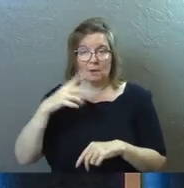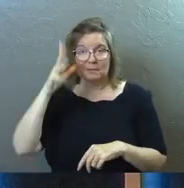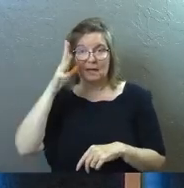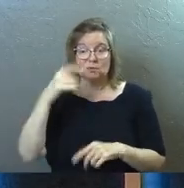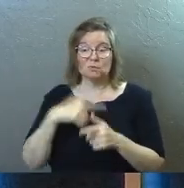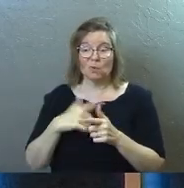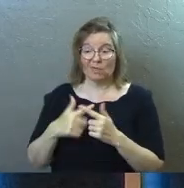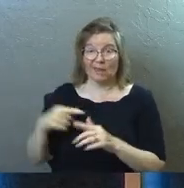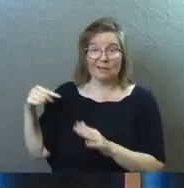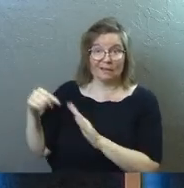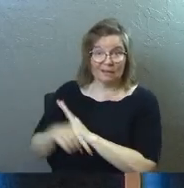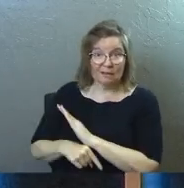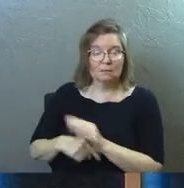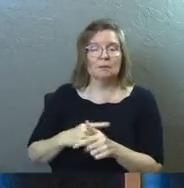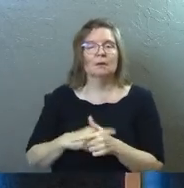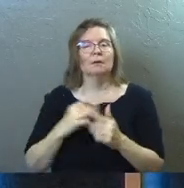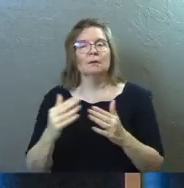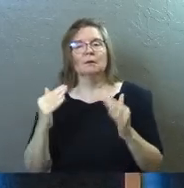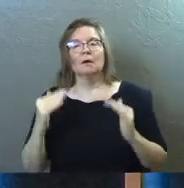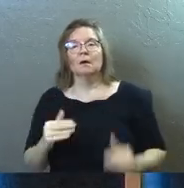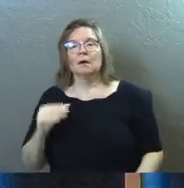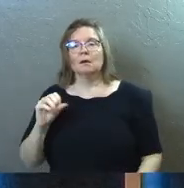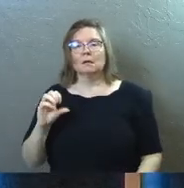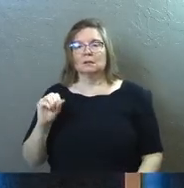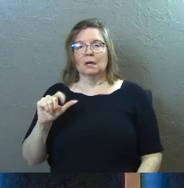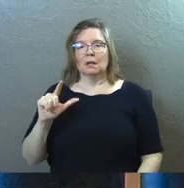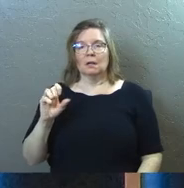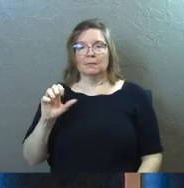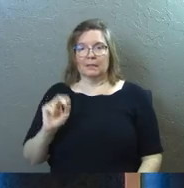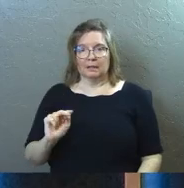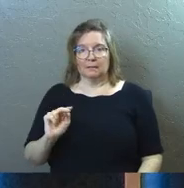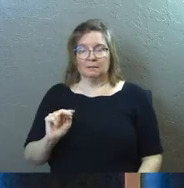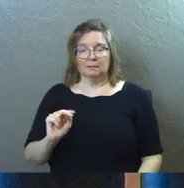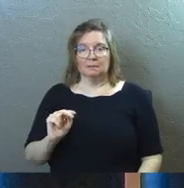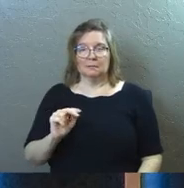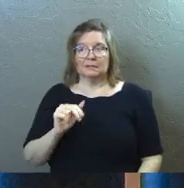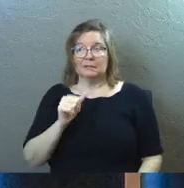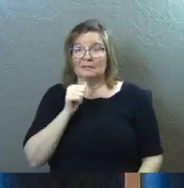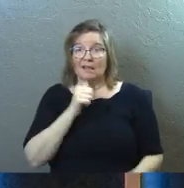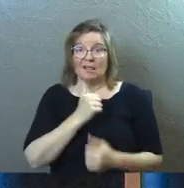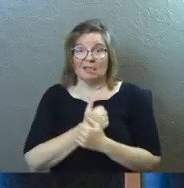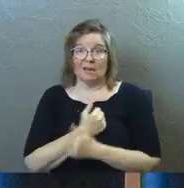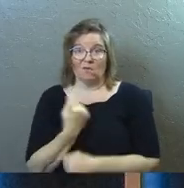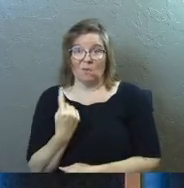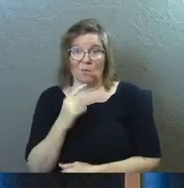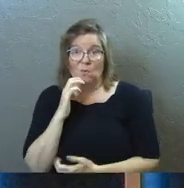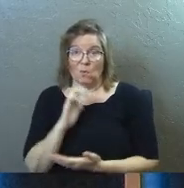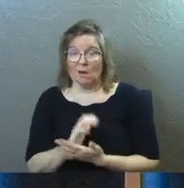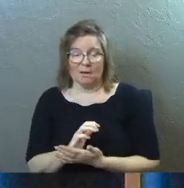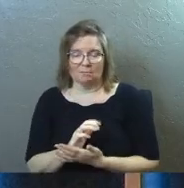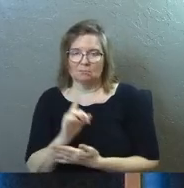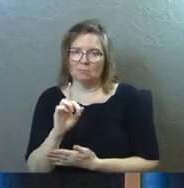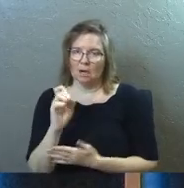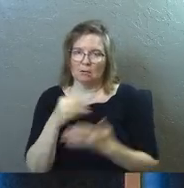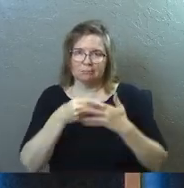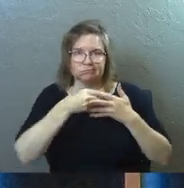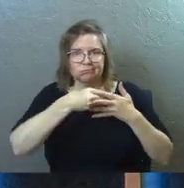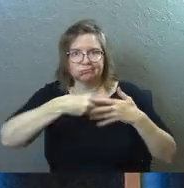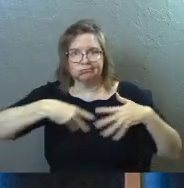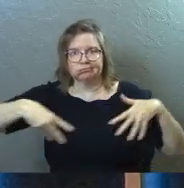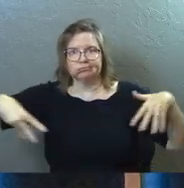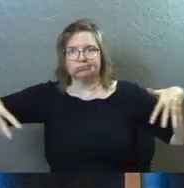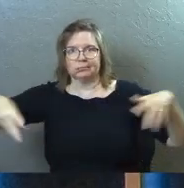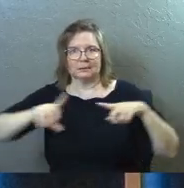have Absalom killed. And then Solomon comes along. And he doesn't just love the wife of his youth. He has hundreds